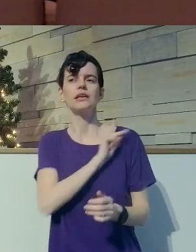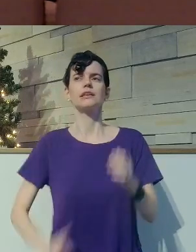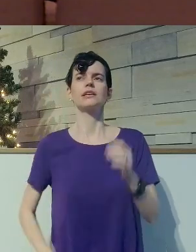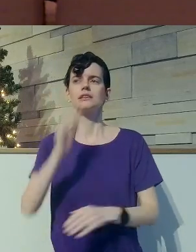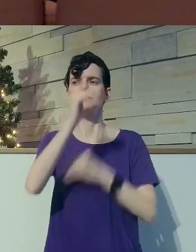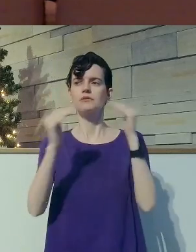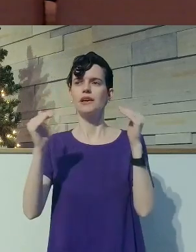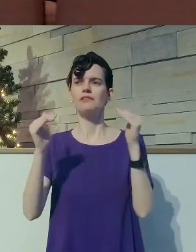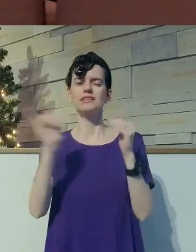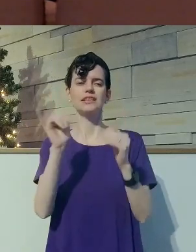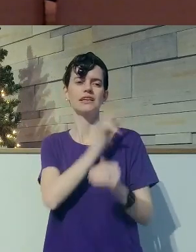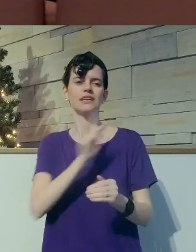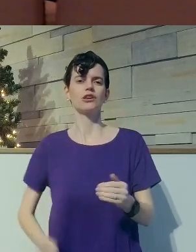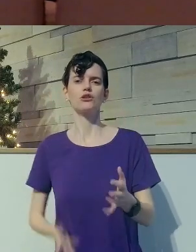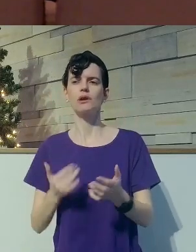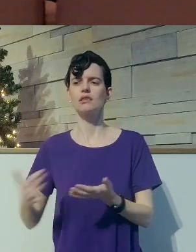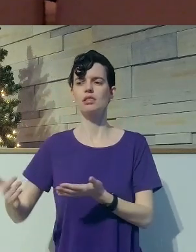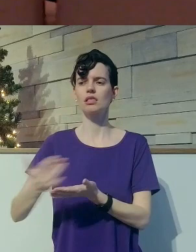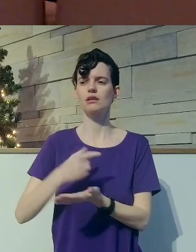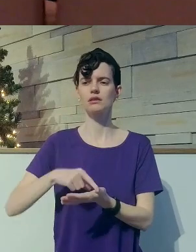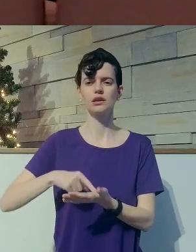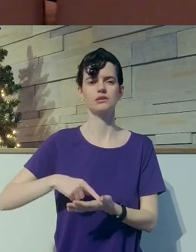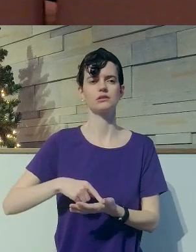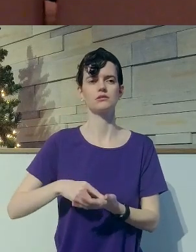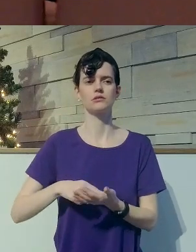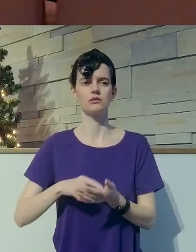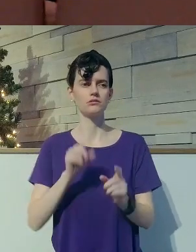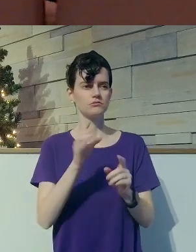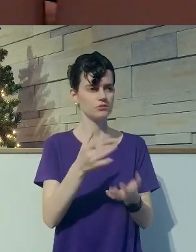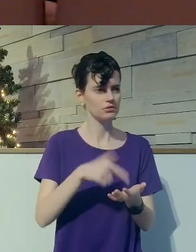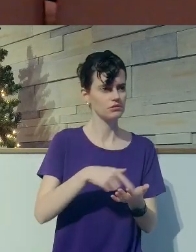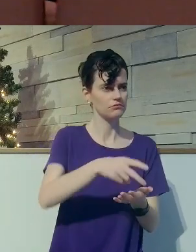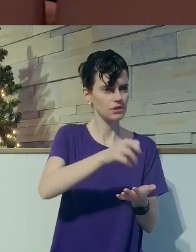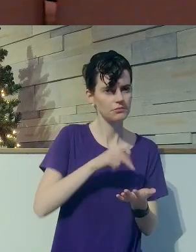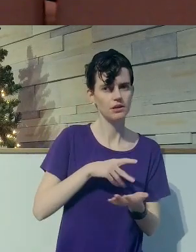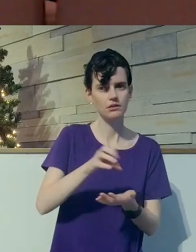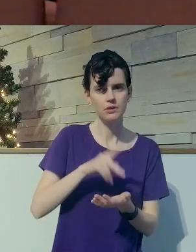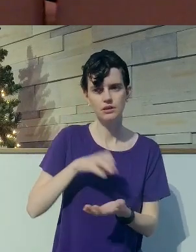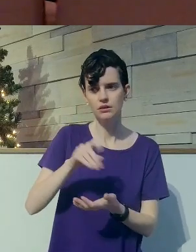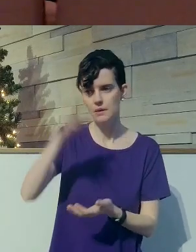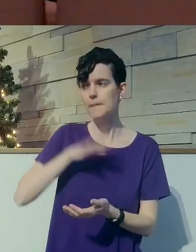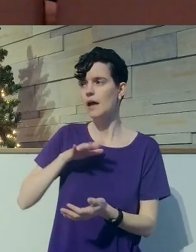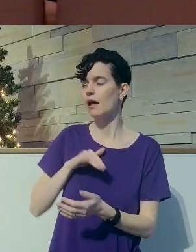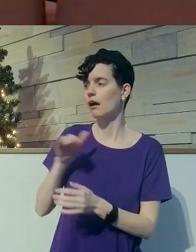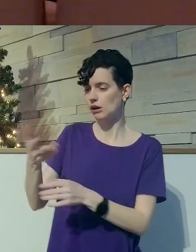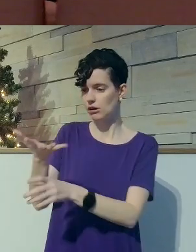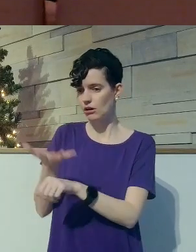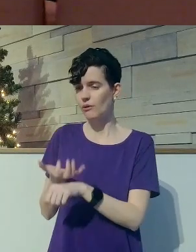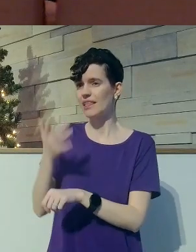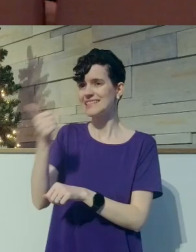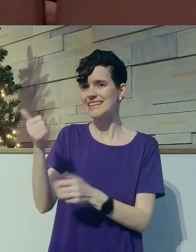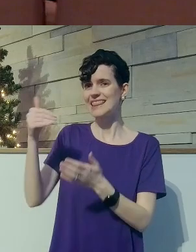is like a king who wanted to settle accounts with his servants. As he began the settlement, a man who owed him 10,000 bags